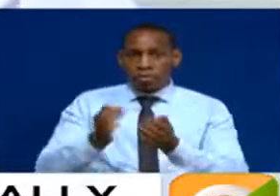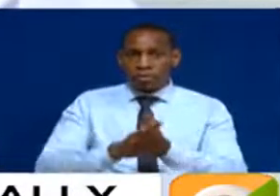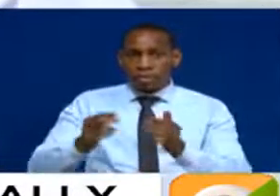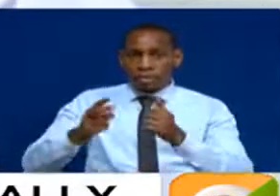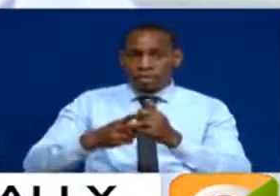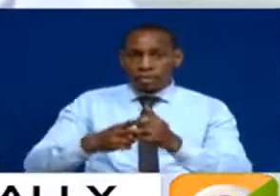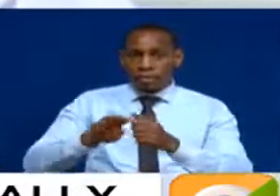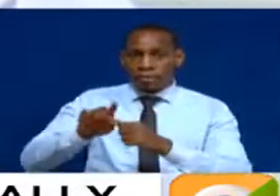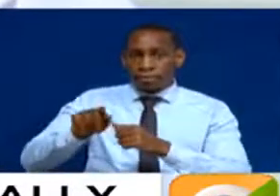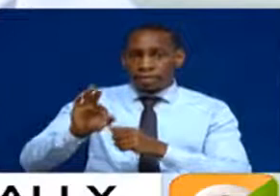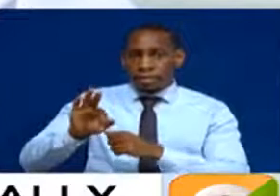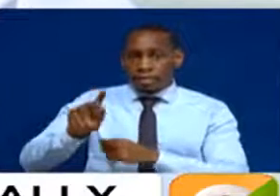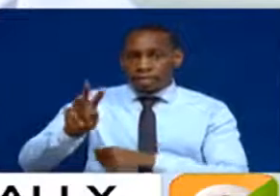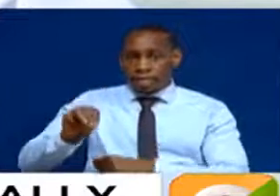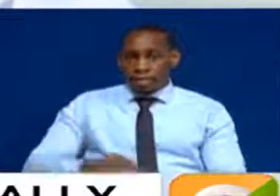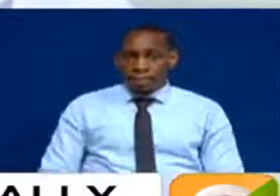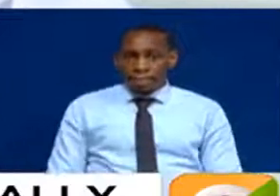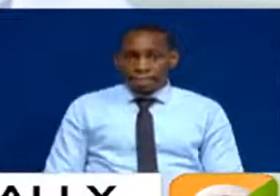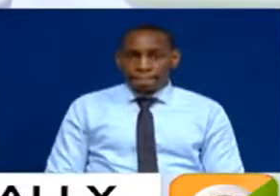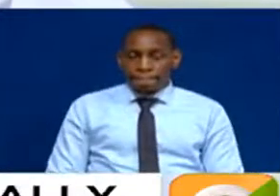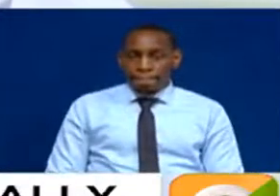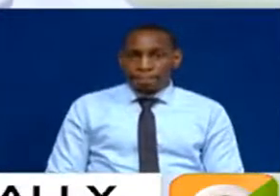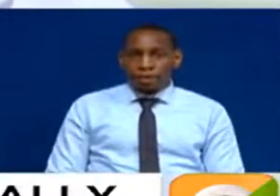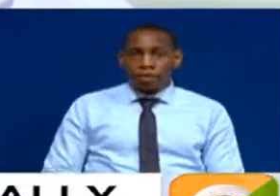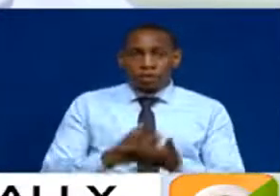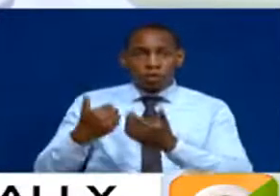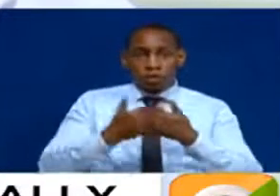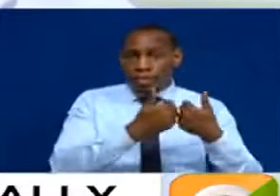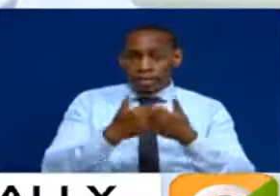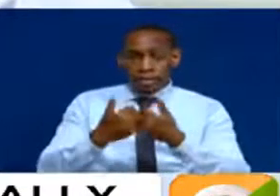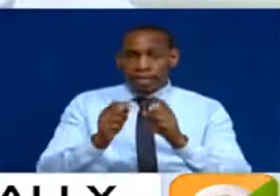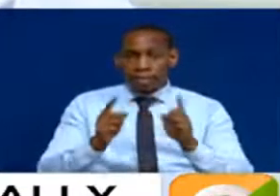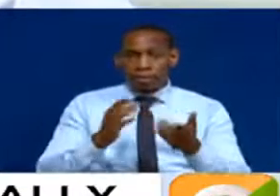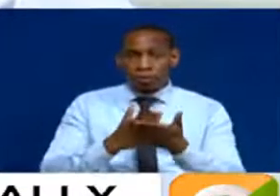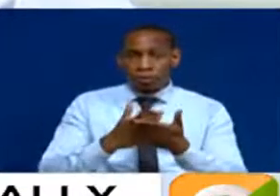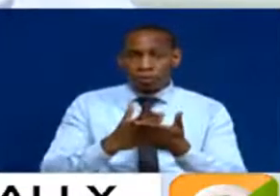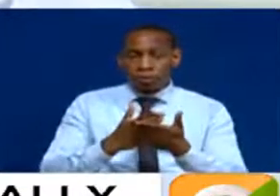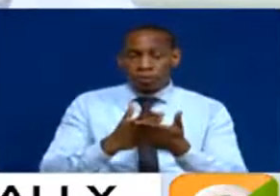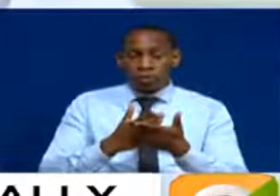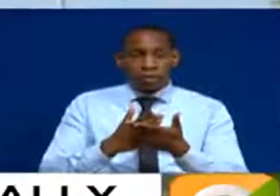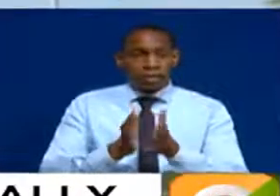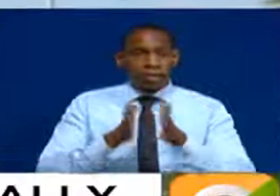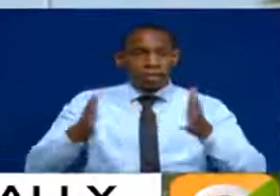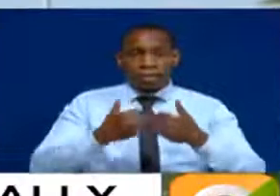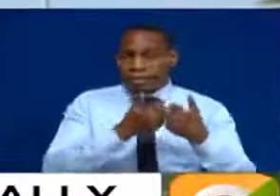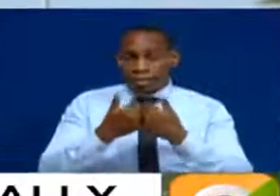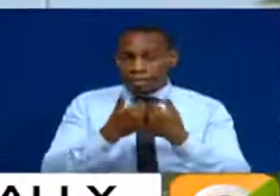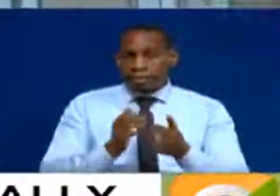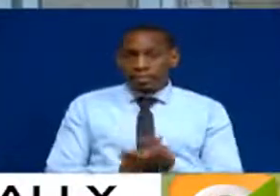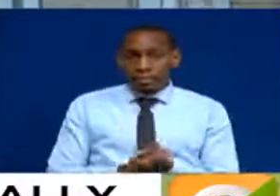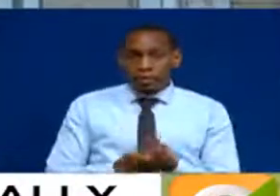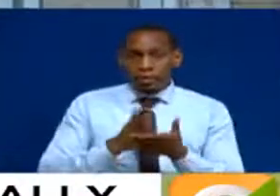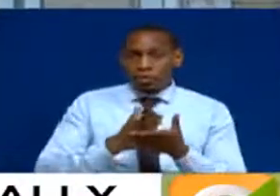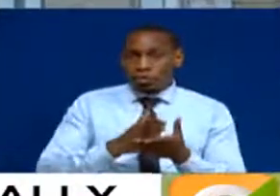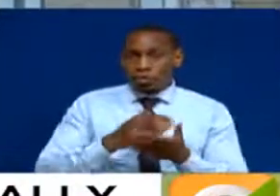74.3 kilometers. And so it's a challenge, but it's a super challenge. So yeah, we